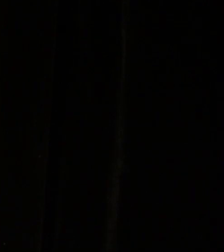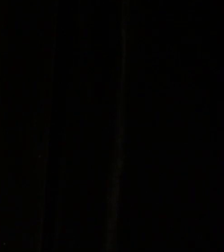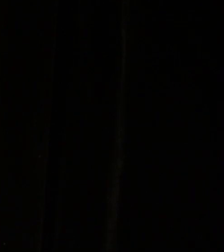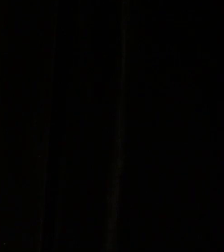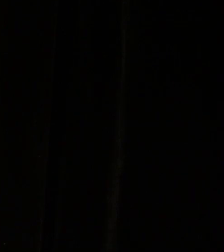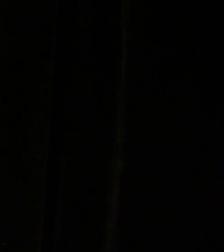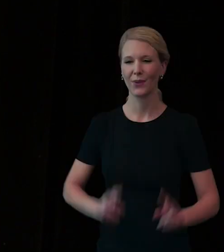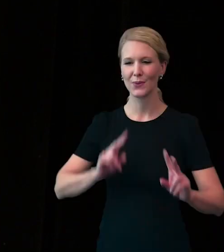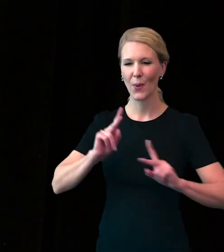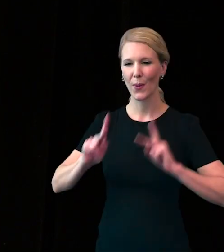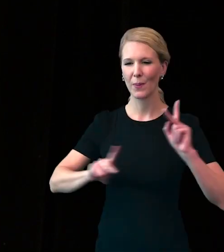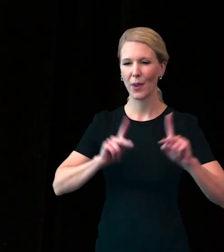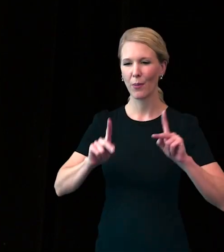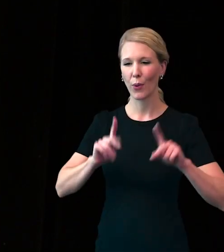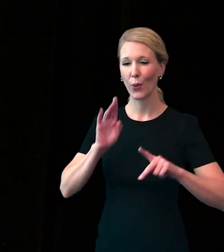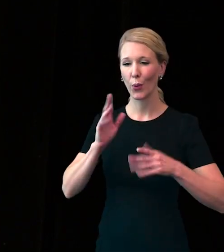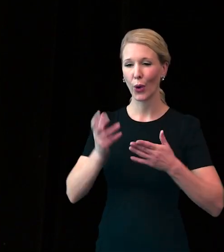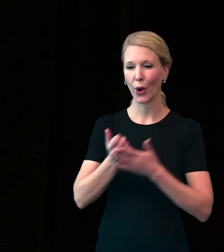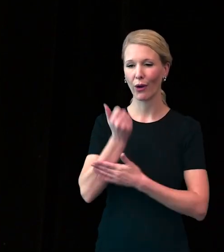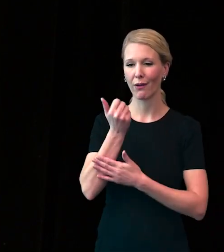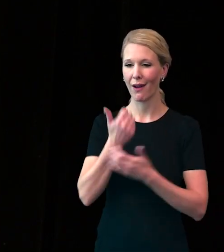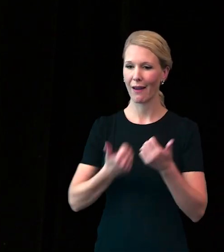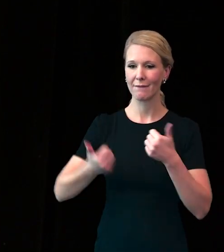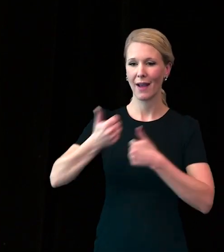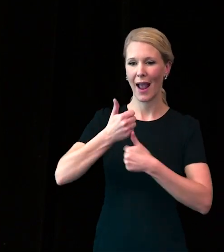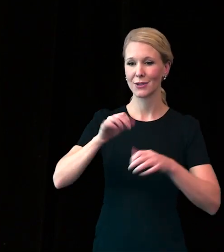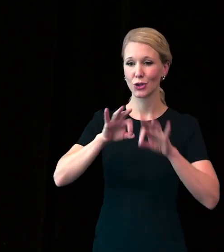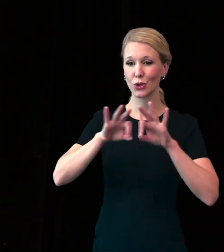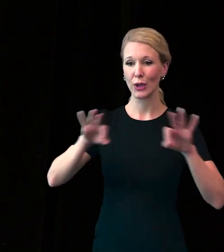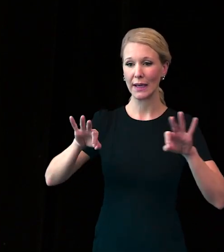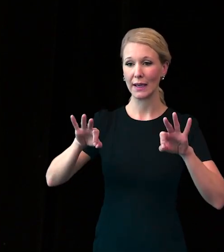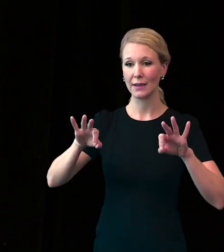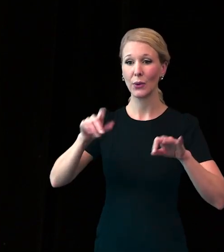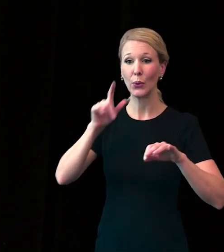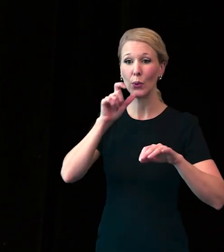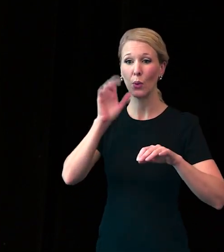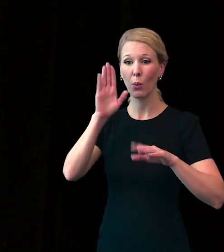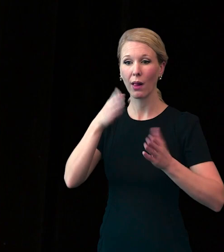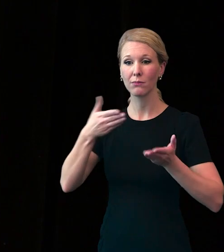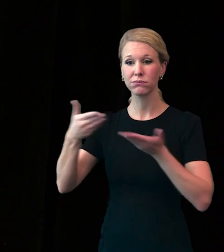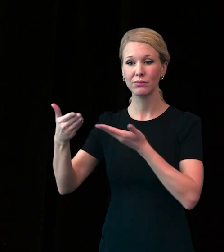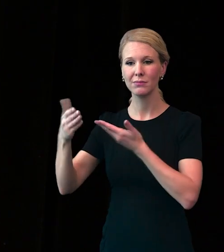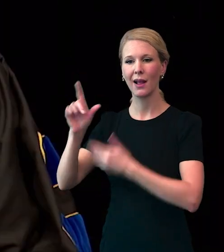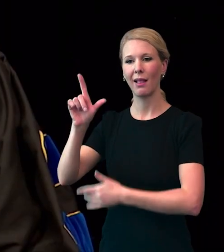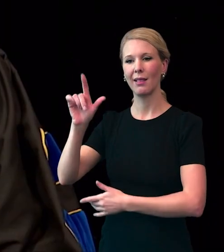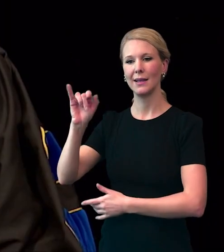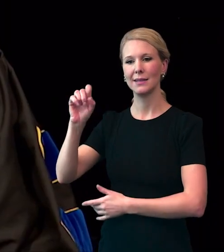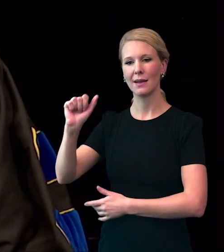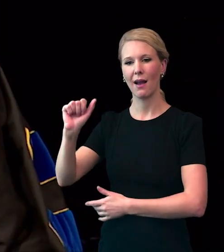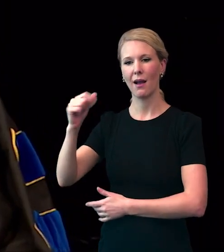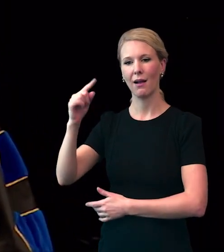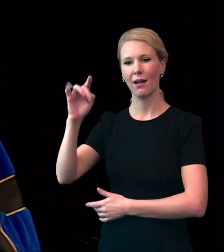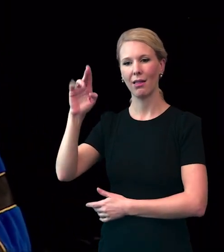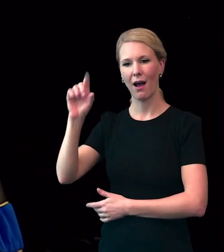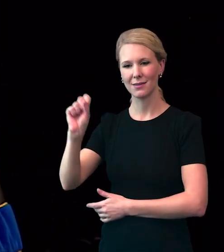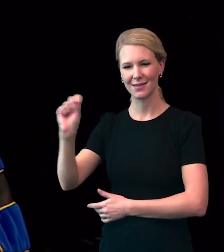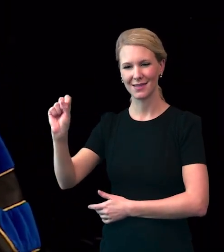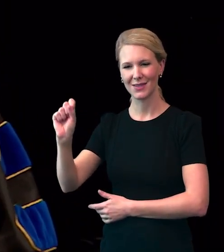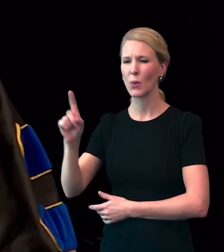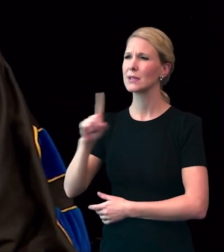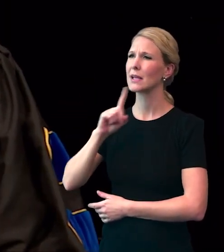candidates for advanced degrees will be presented by Lisa Gloss, Dean of the Graduate School. I add my